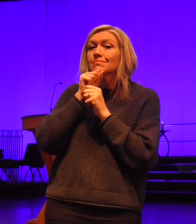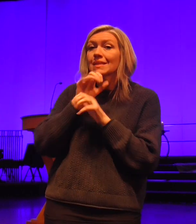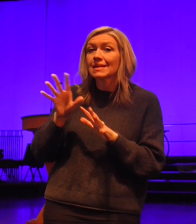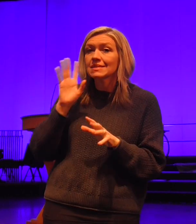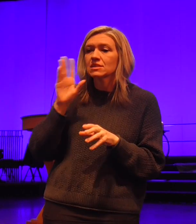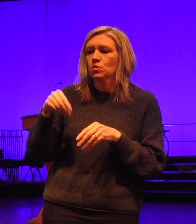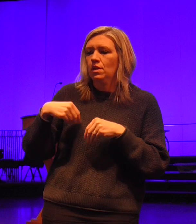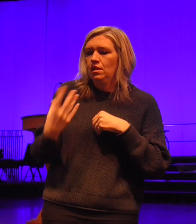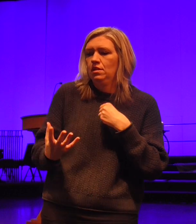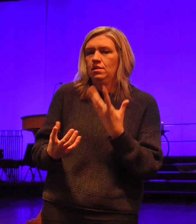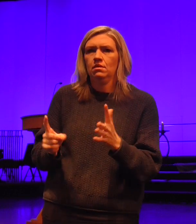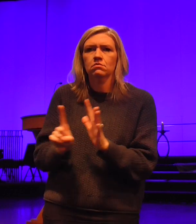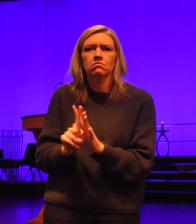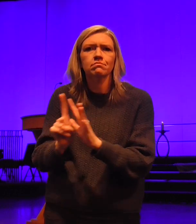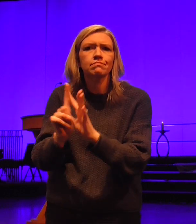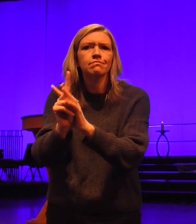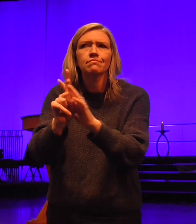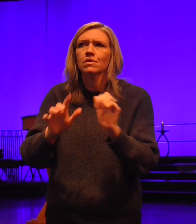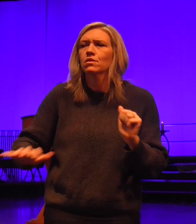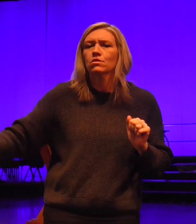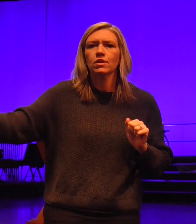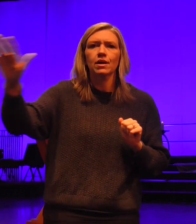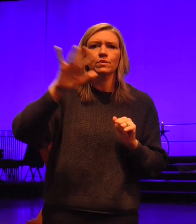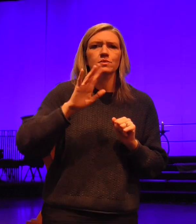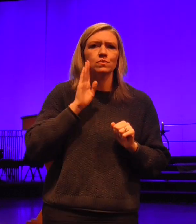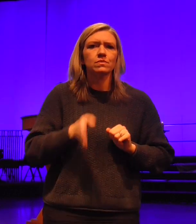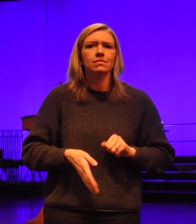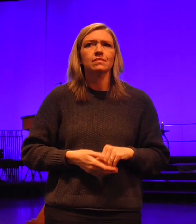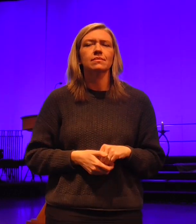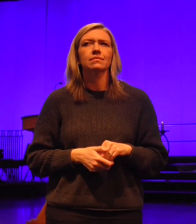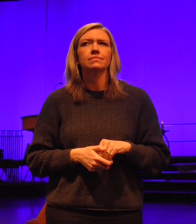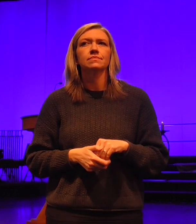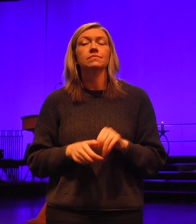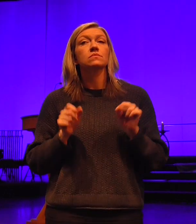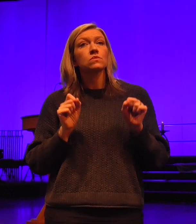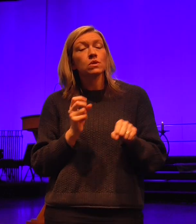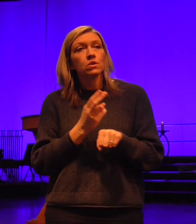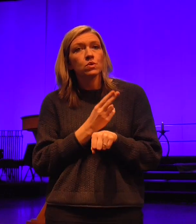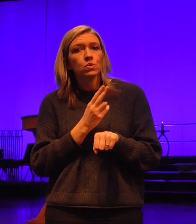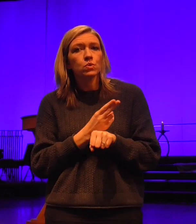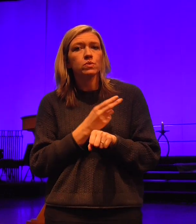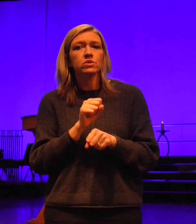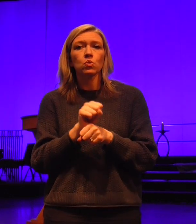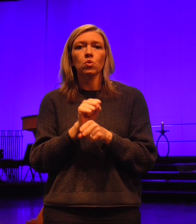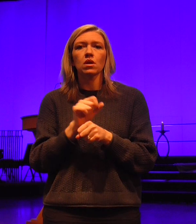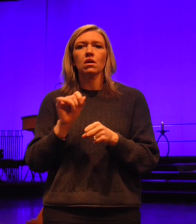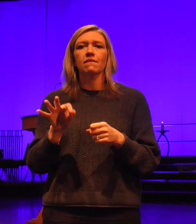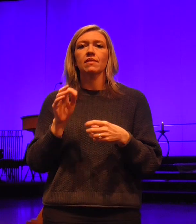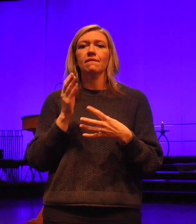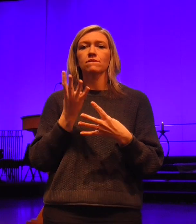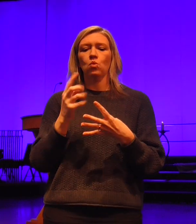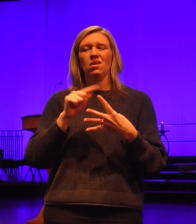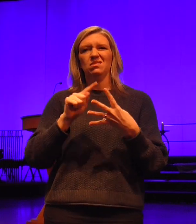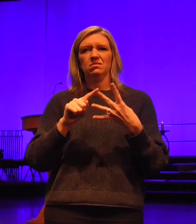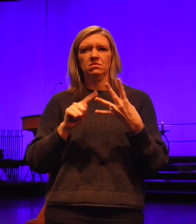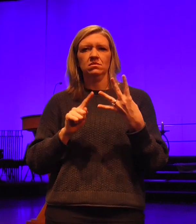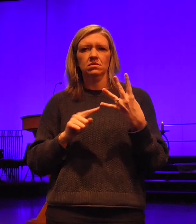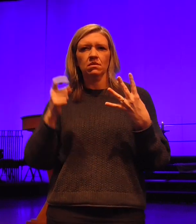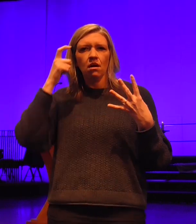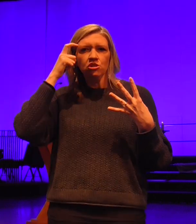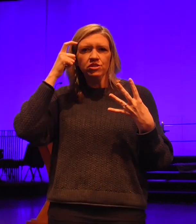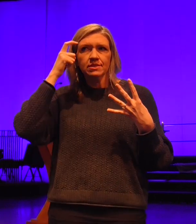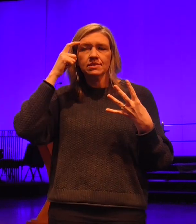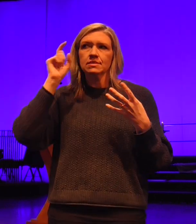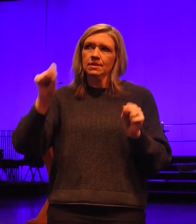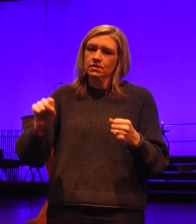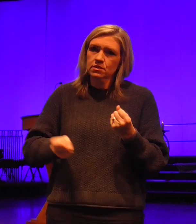reveal themselves all around us. And so we can use the work of these 4 stages of consciousness to support